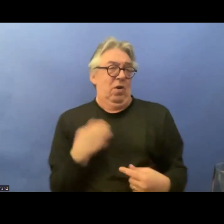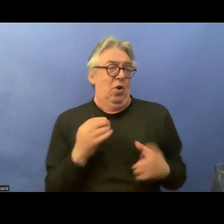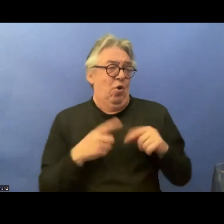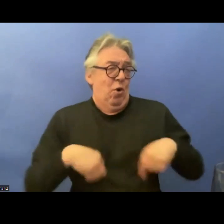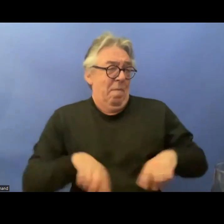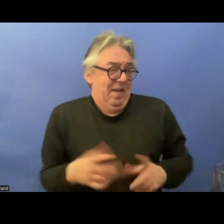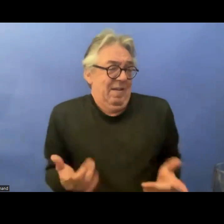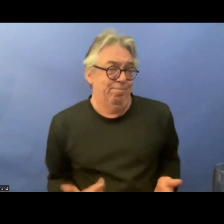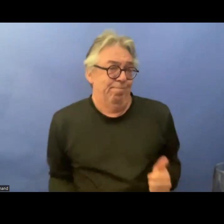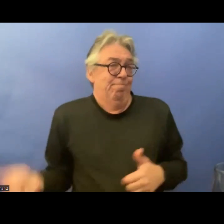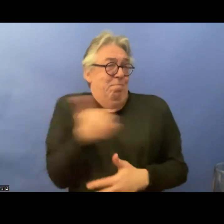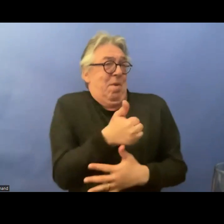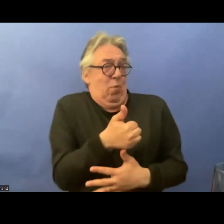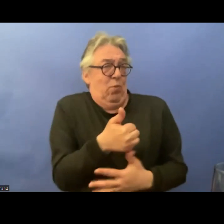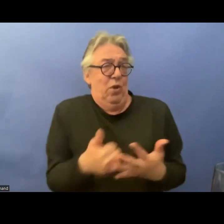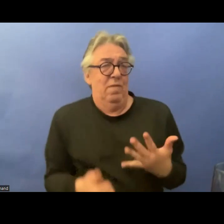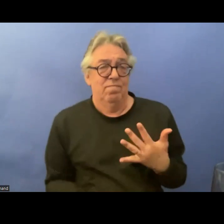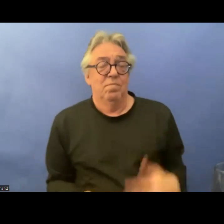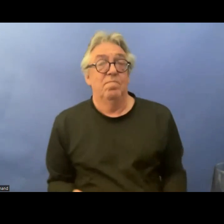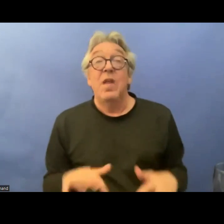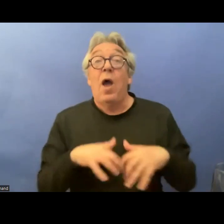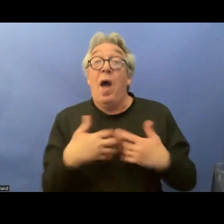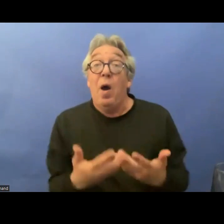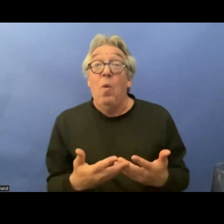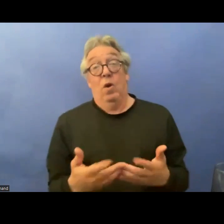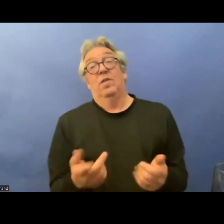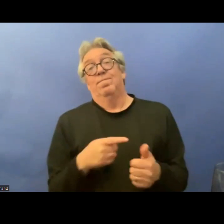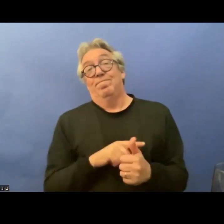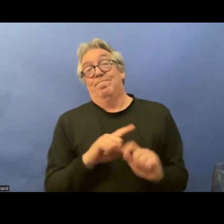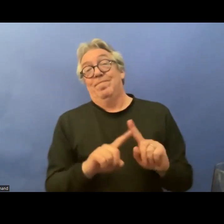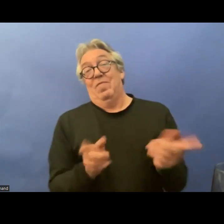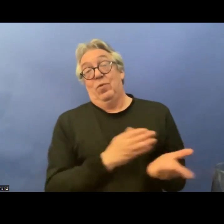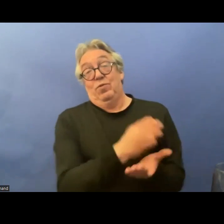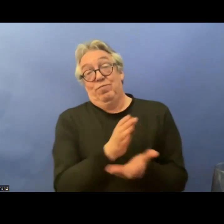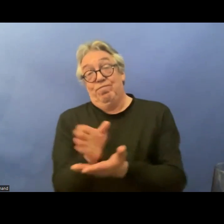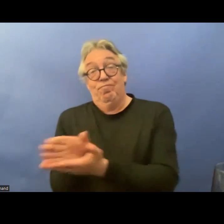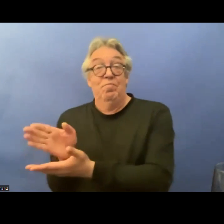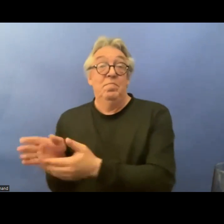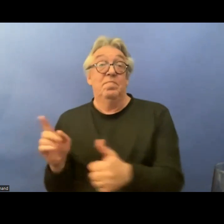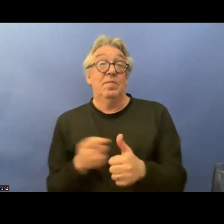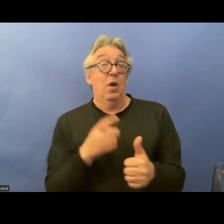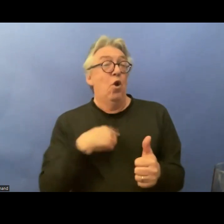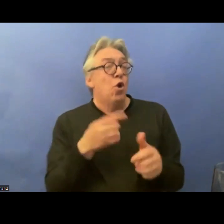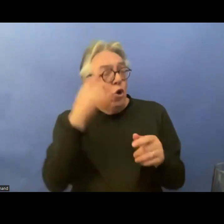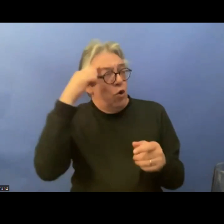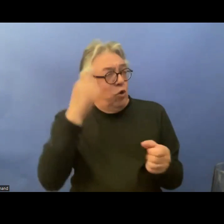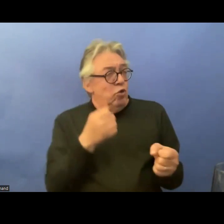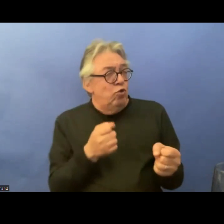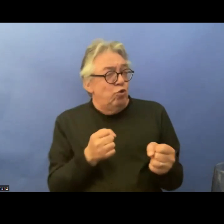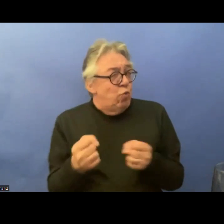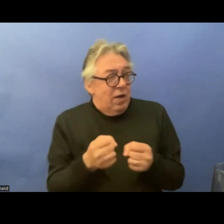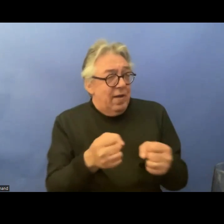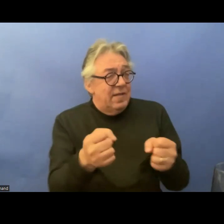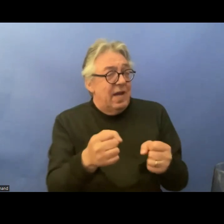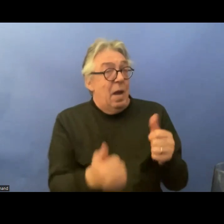this is highlighted in a number of ways. First, it is one of its strategic priorities featured